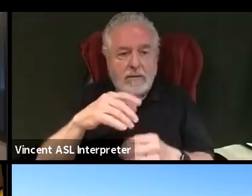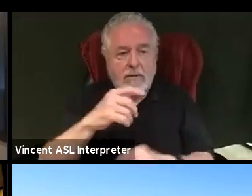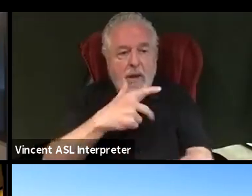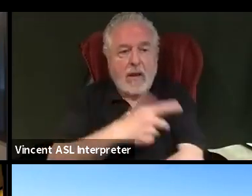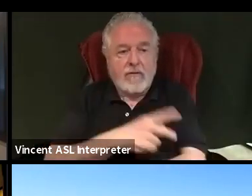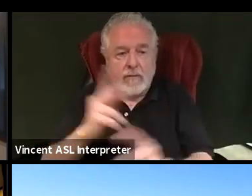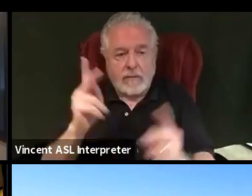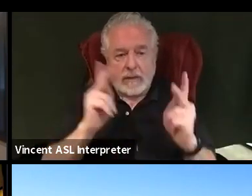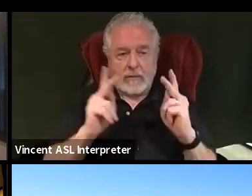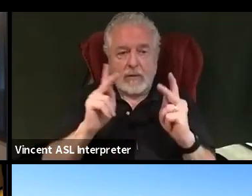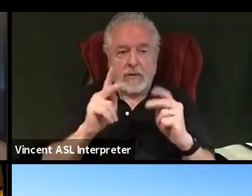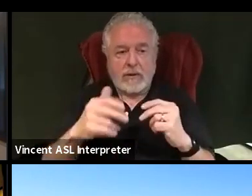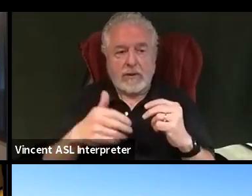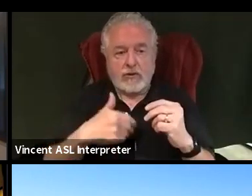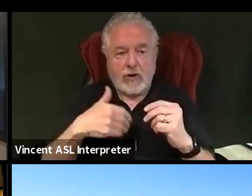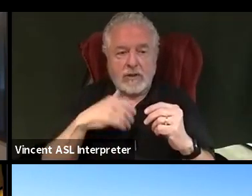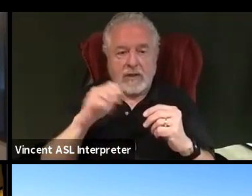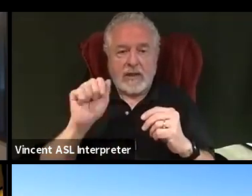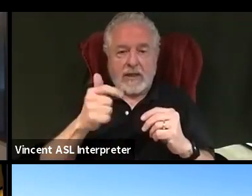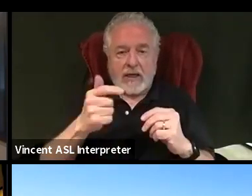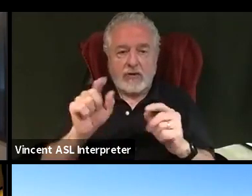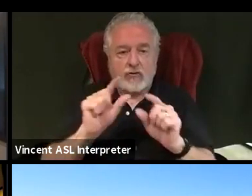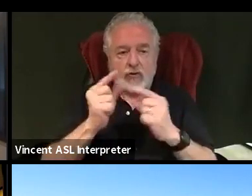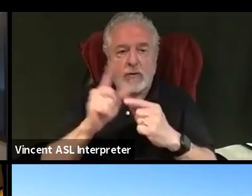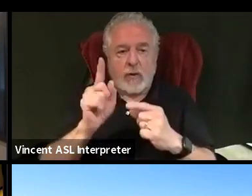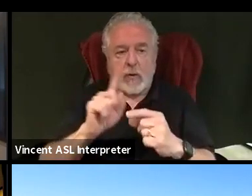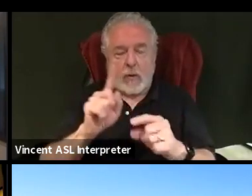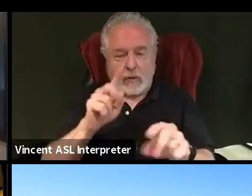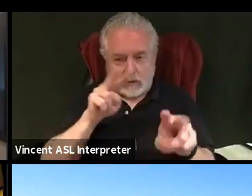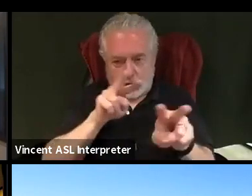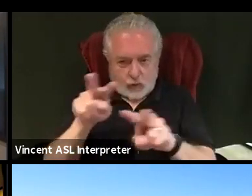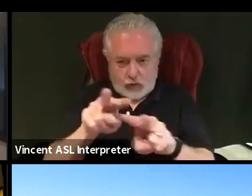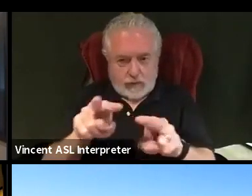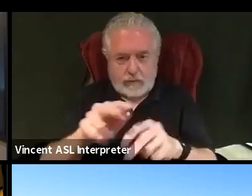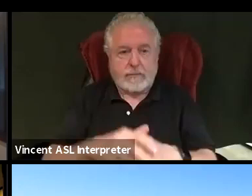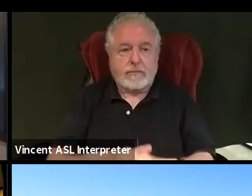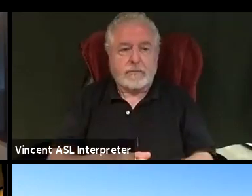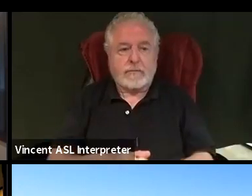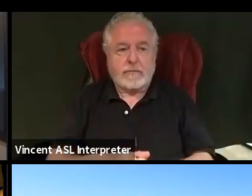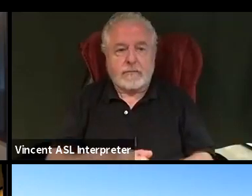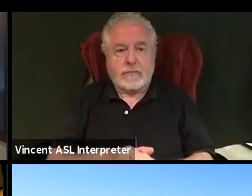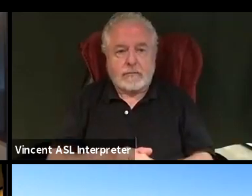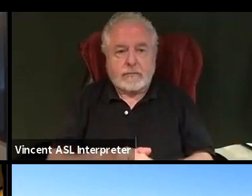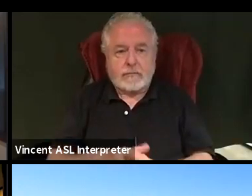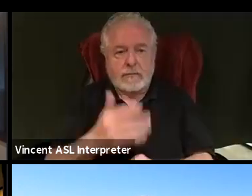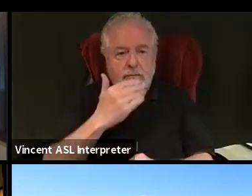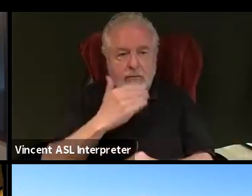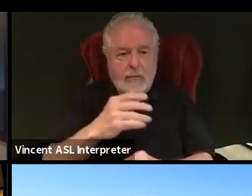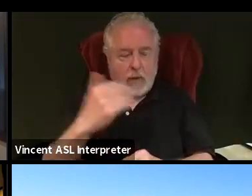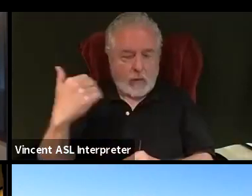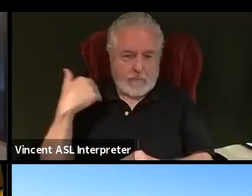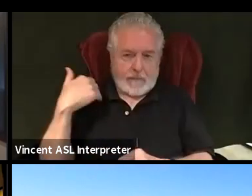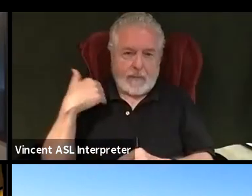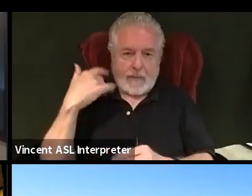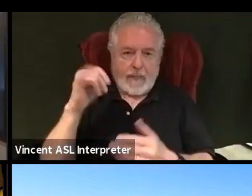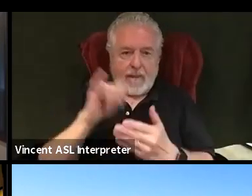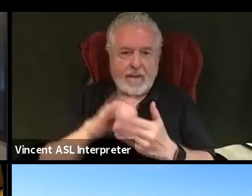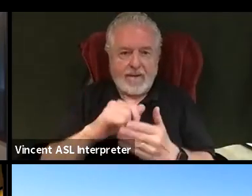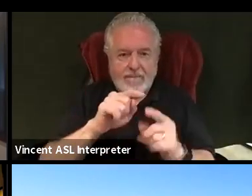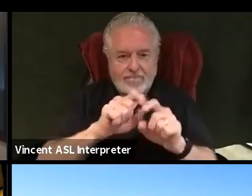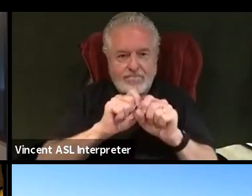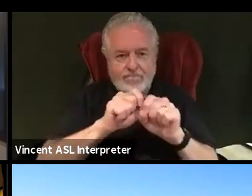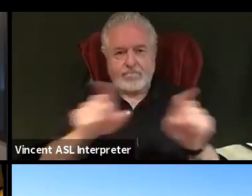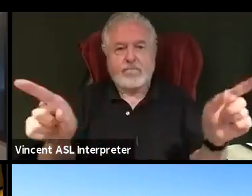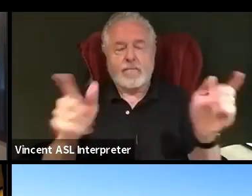unvaccinated people in the younger age groups. So that's really where we're seeing our cases. I think it's a great reminder to put out there and